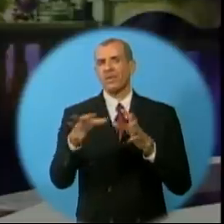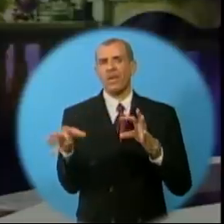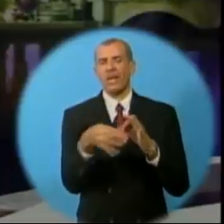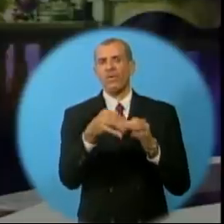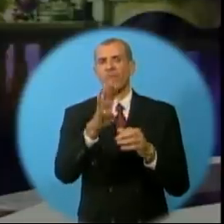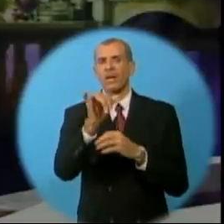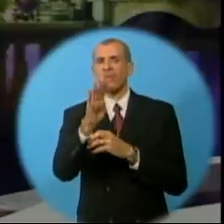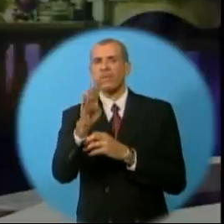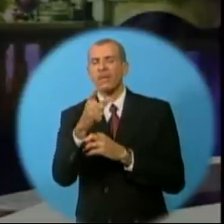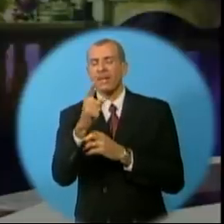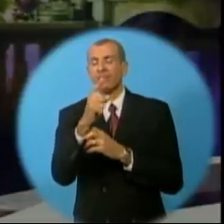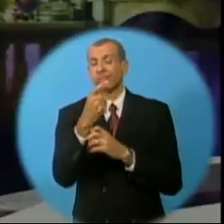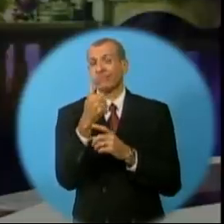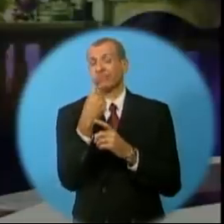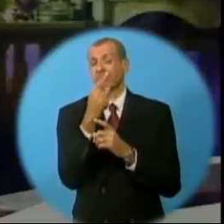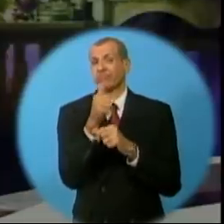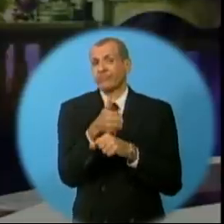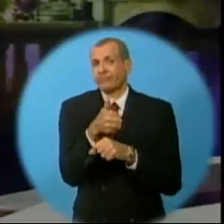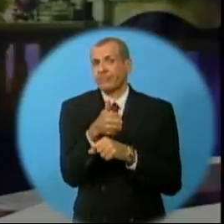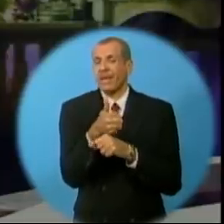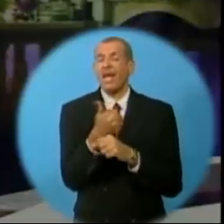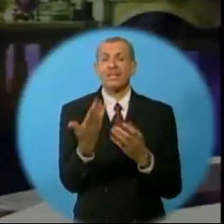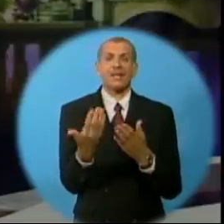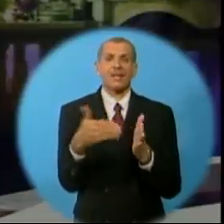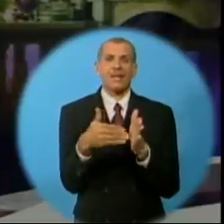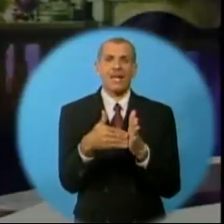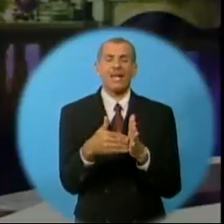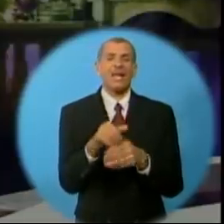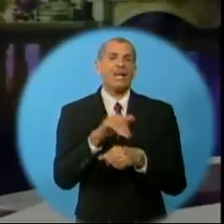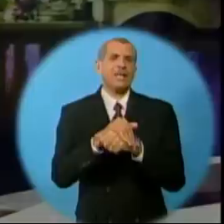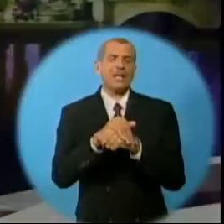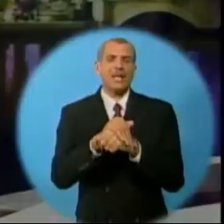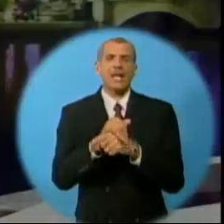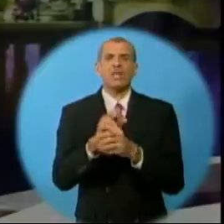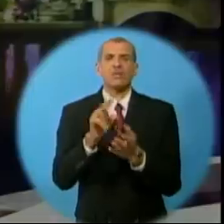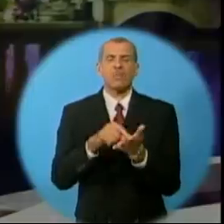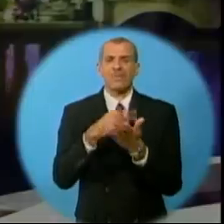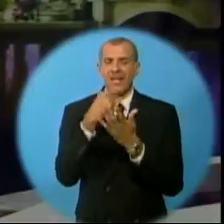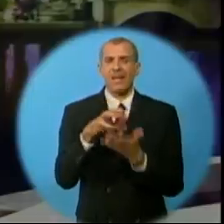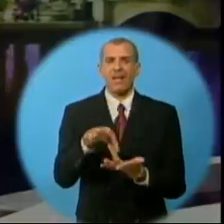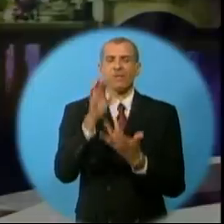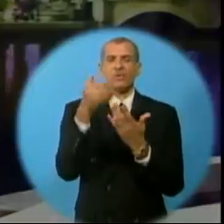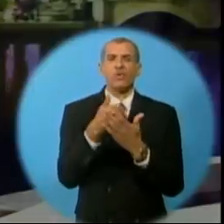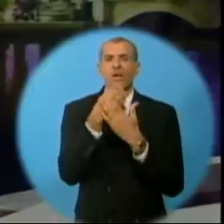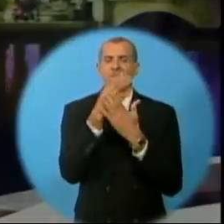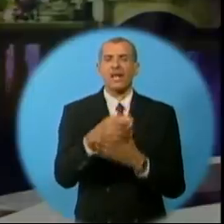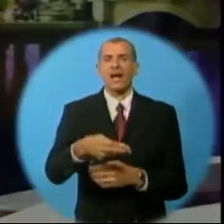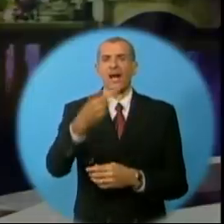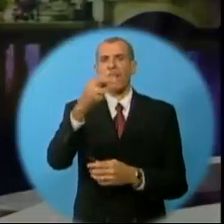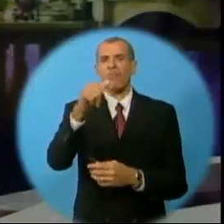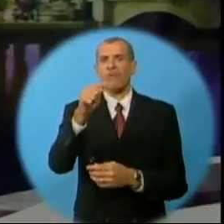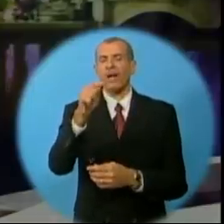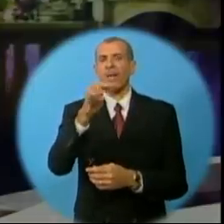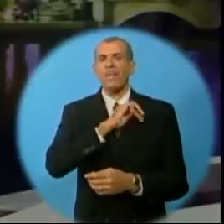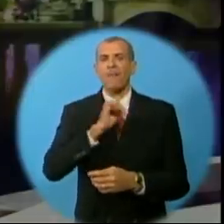bribery allegations, is here again. A newspaper in England is claiming it has discovered new evidence that a high-profile member